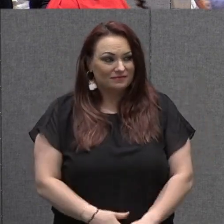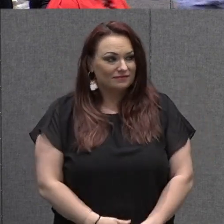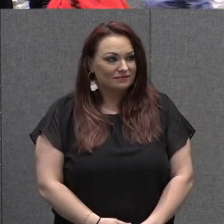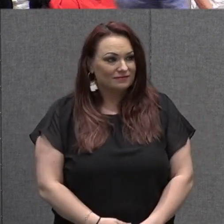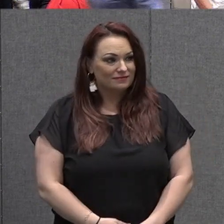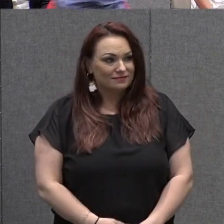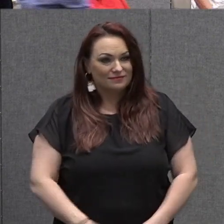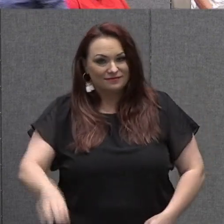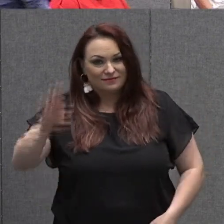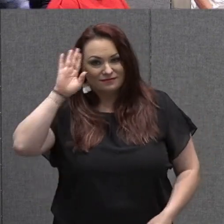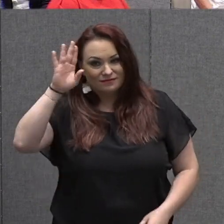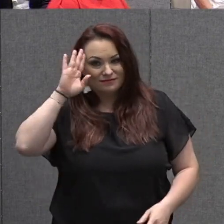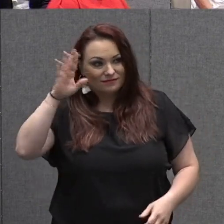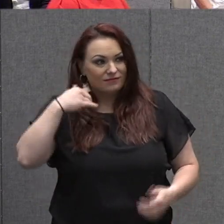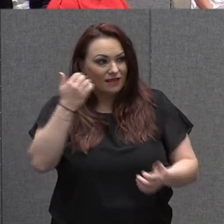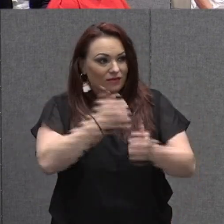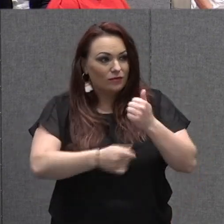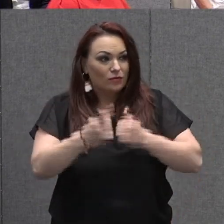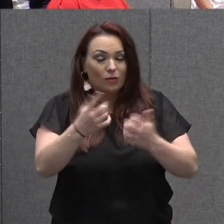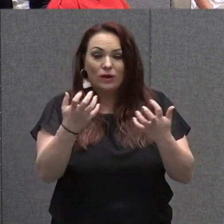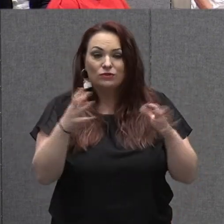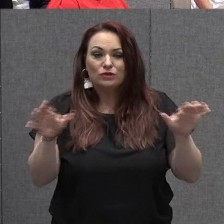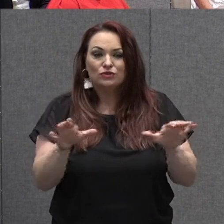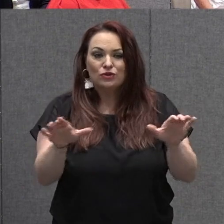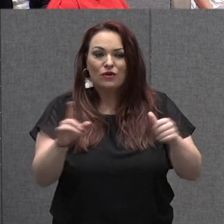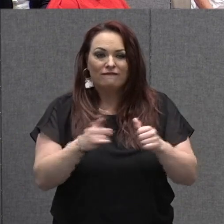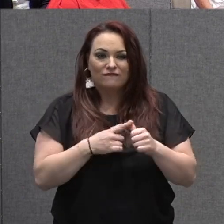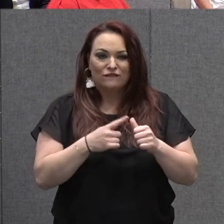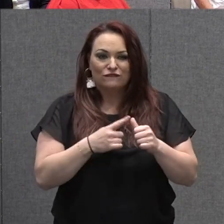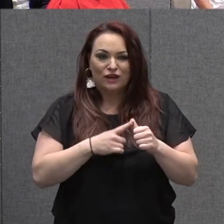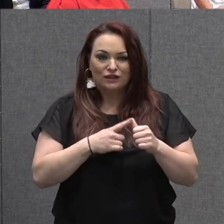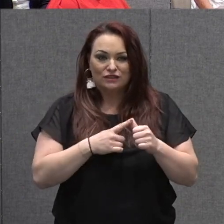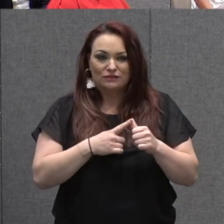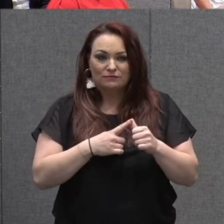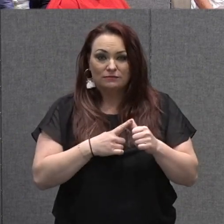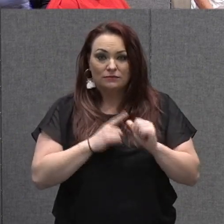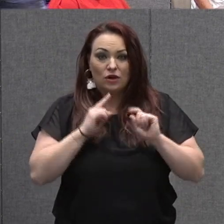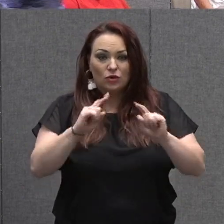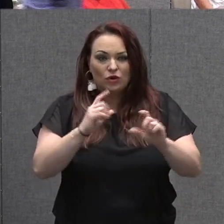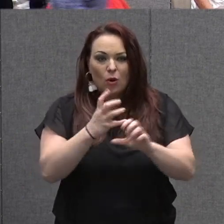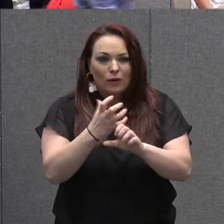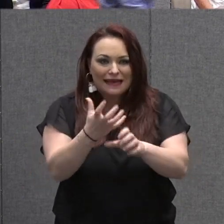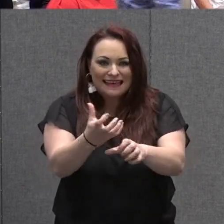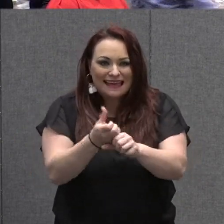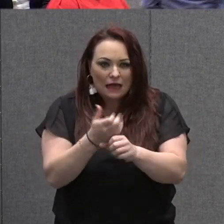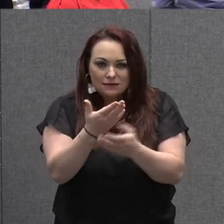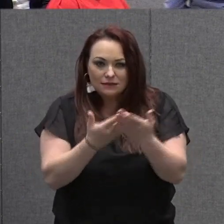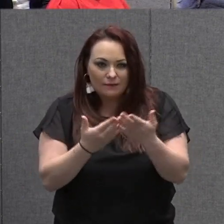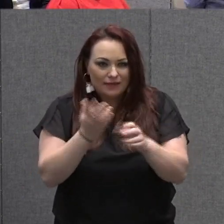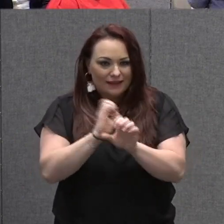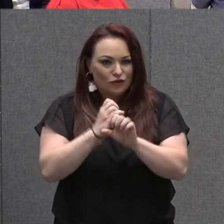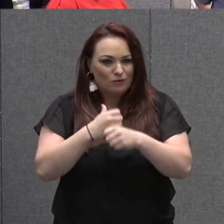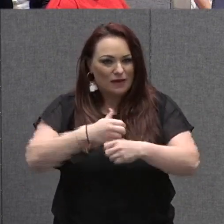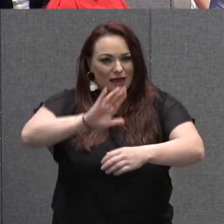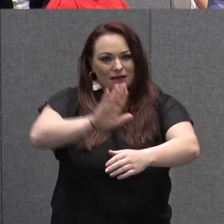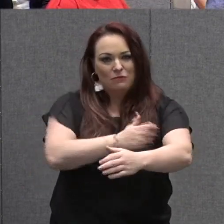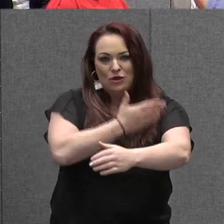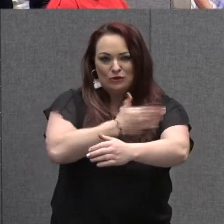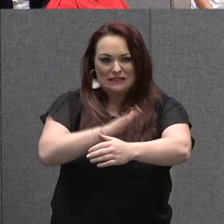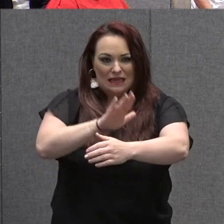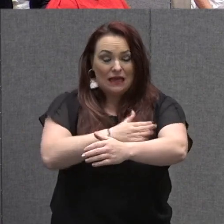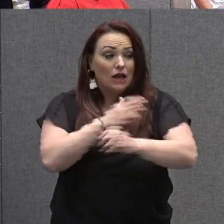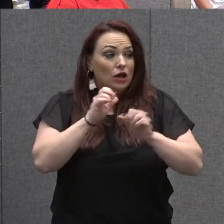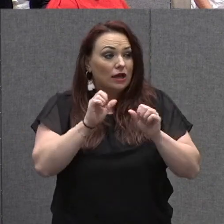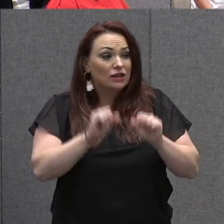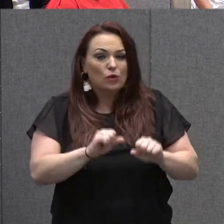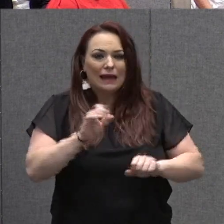Hi, everybody. So what I want you to do first is I want you to go grab something to make music with. Something